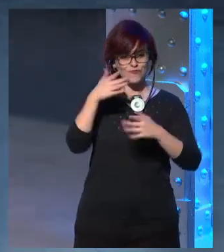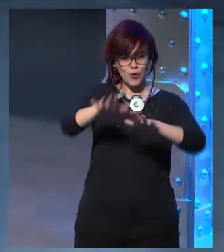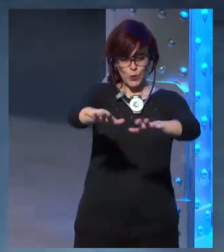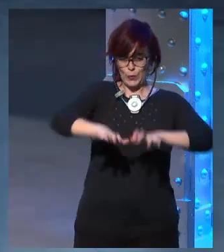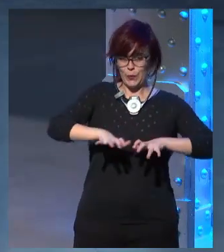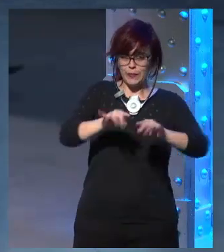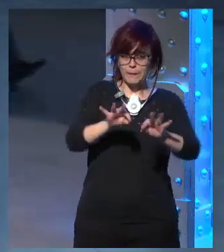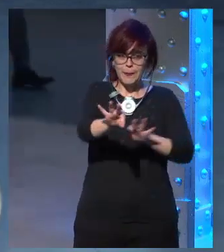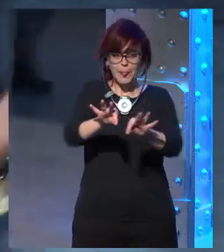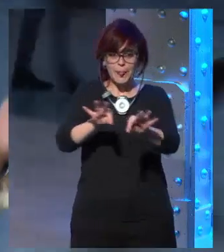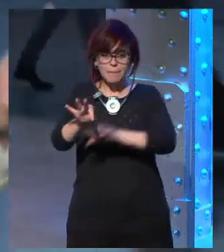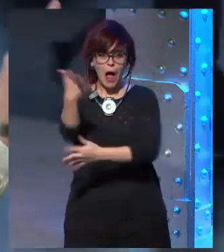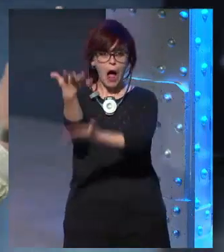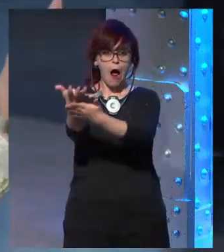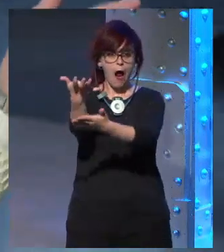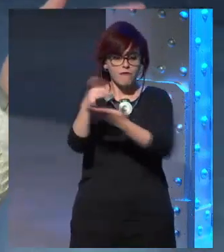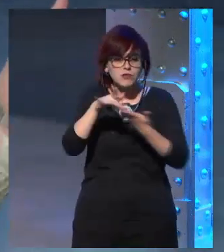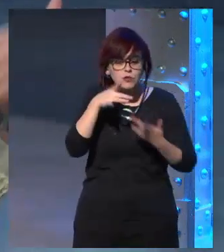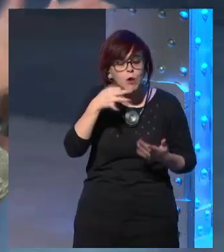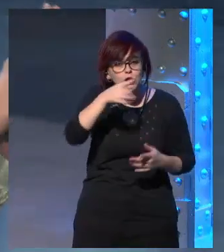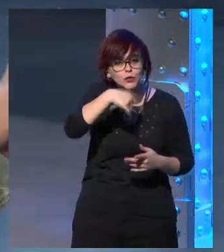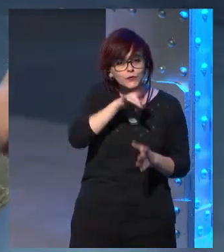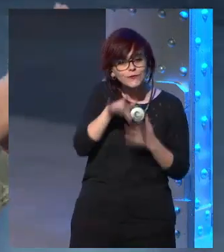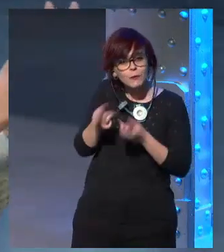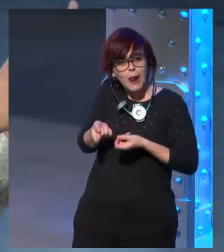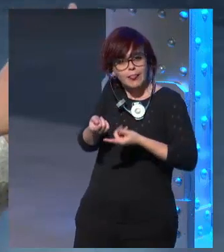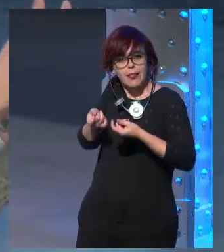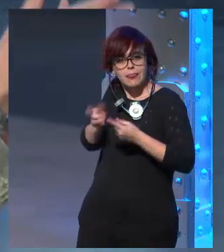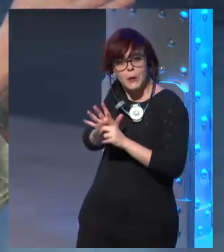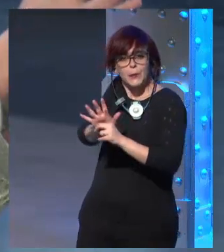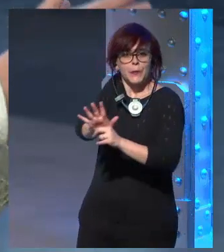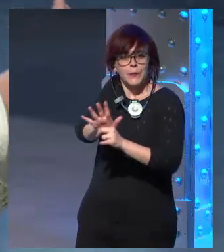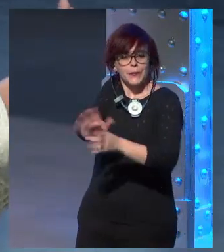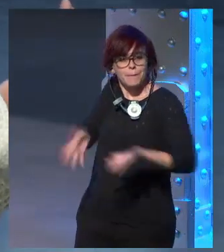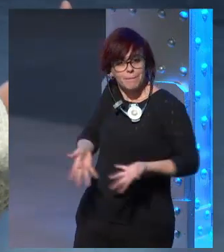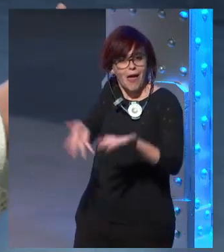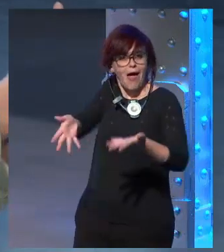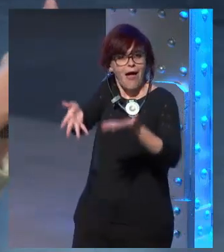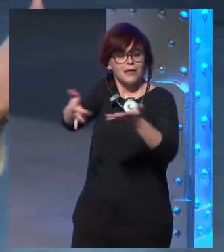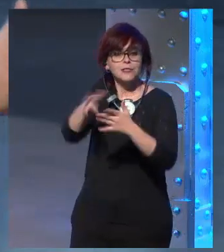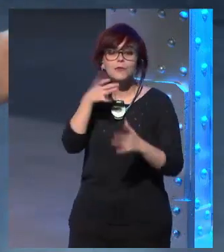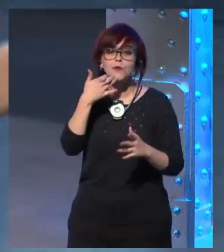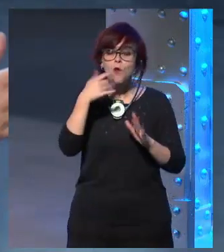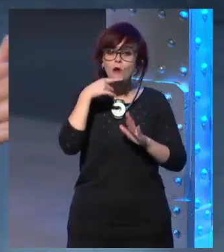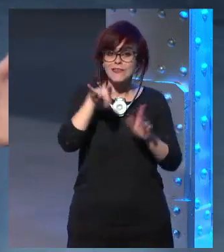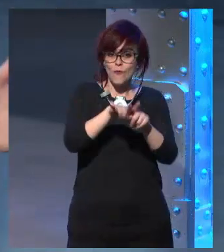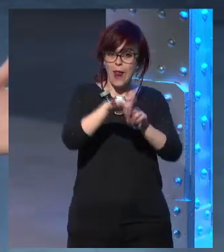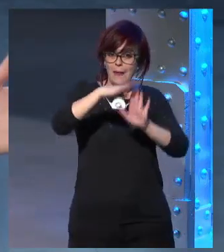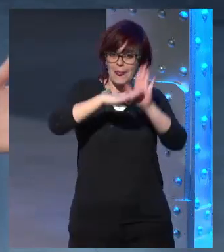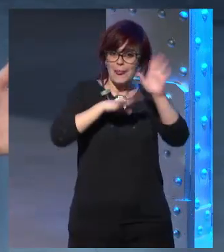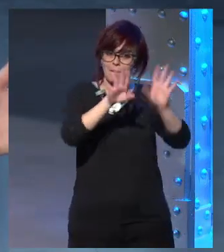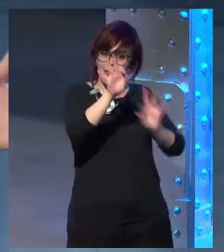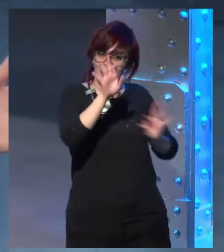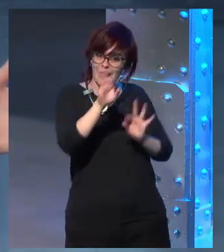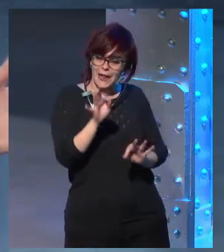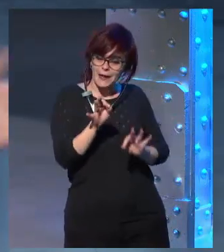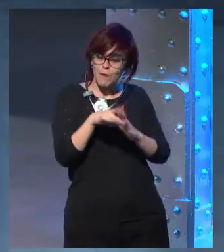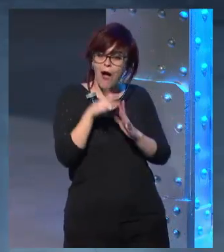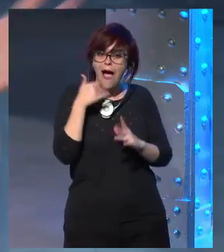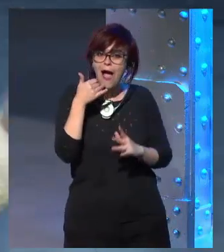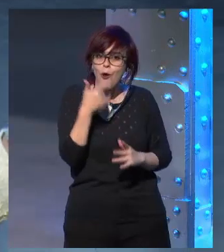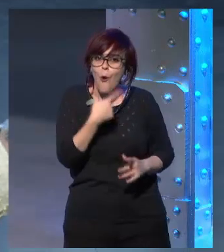to. And so that's an example of a passion, that's a playlist actually, that's a passion that gets connected to building a